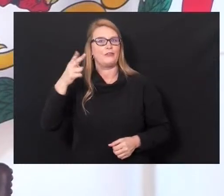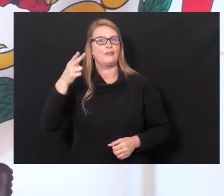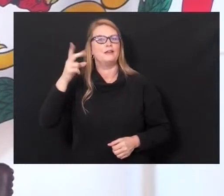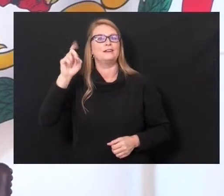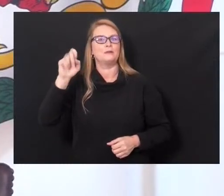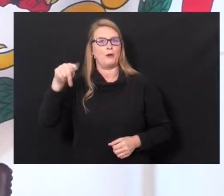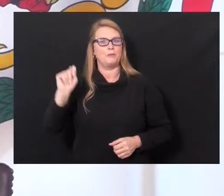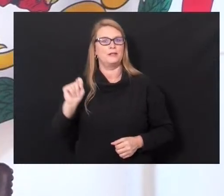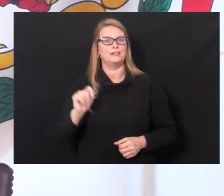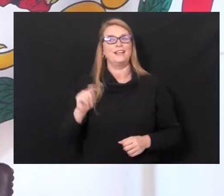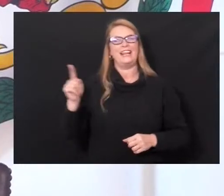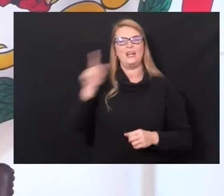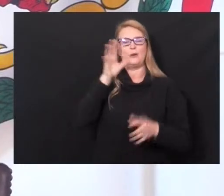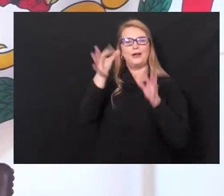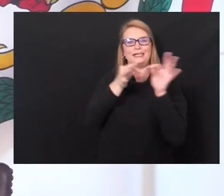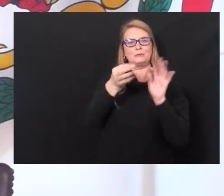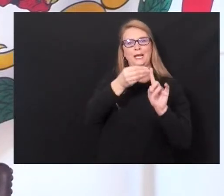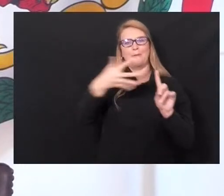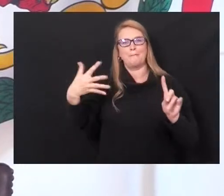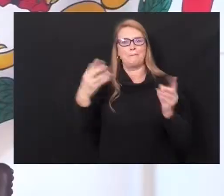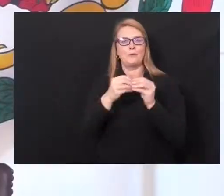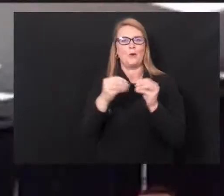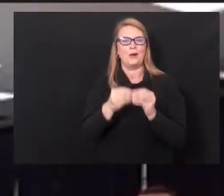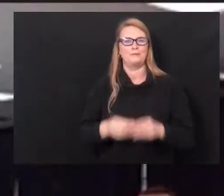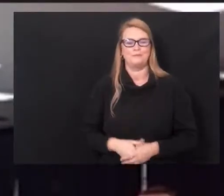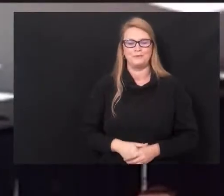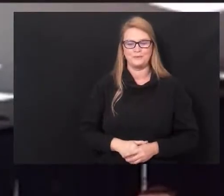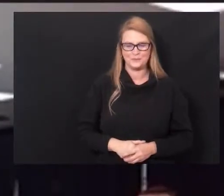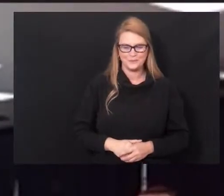little bit about all the good stuff that's going on there.